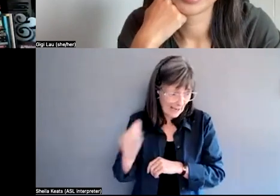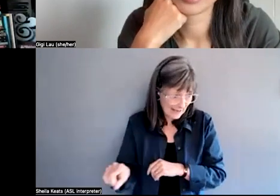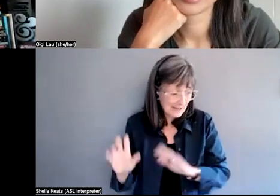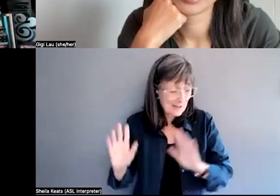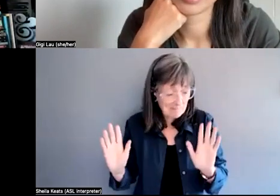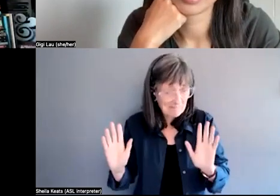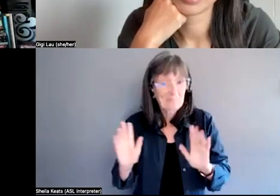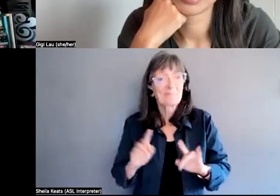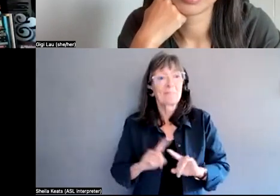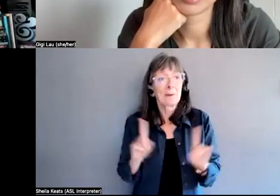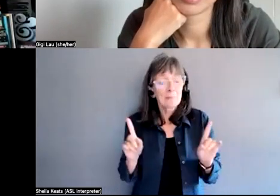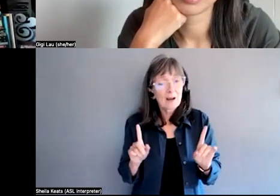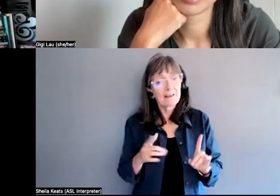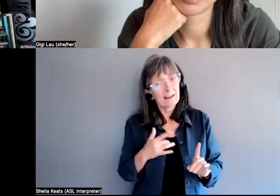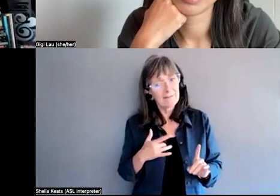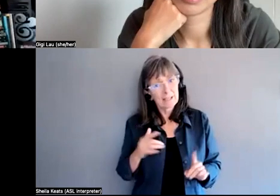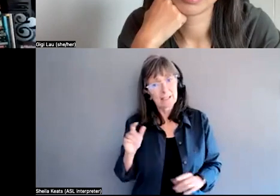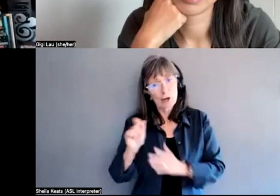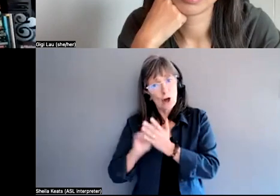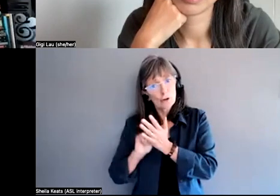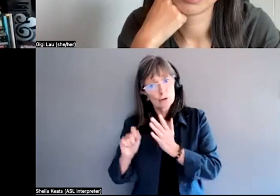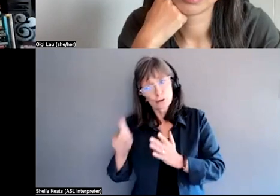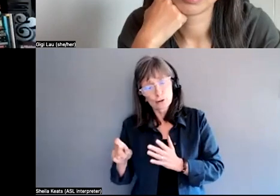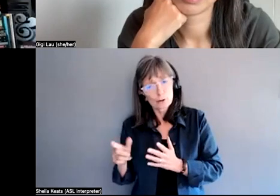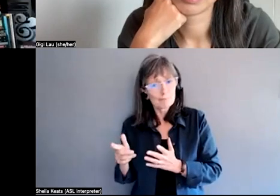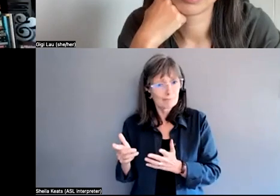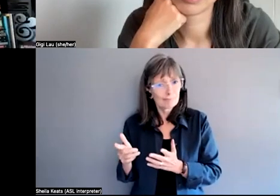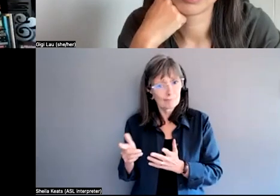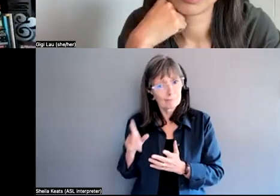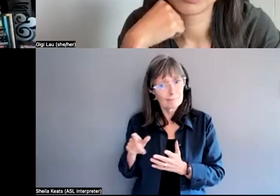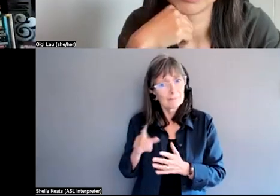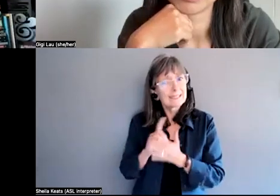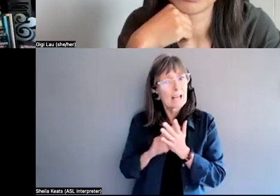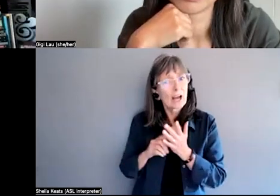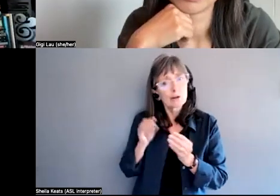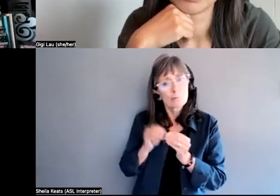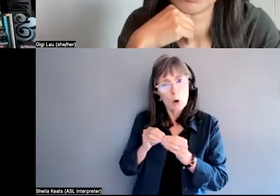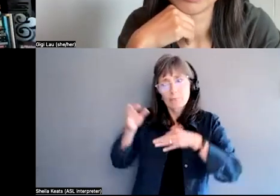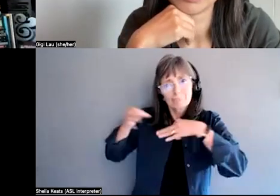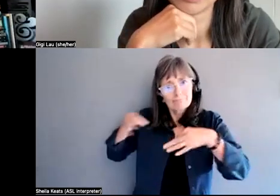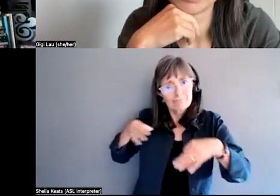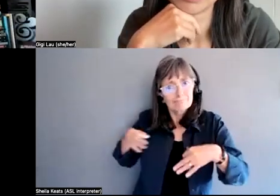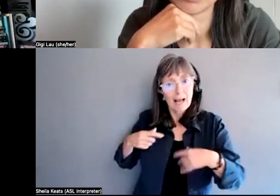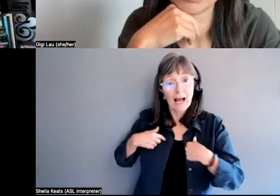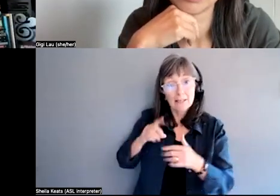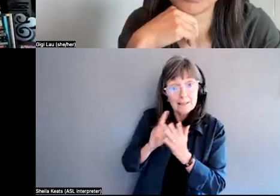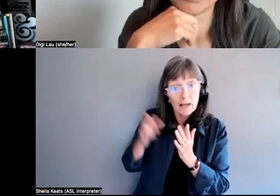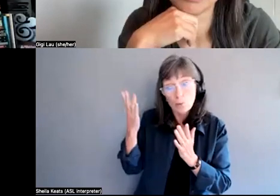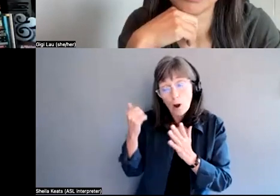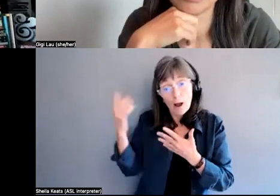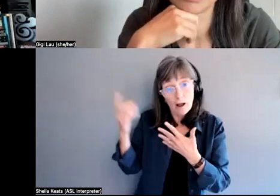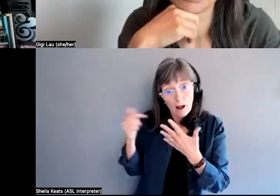I think it would be really interesting for authors to get to actually hear more from the designer about, like, I am designing it in this way. I'm